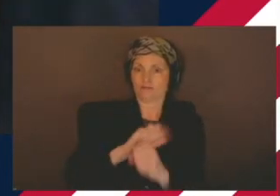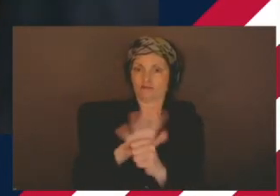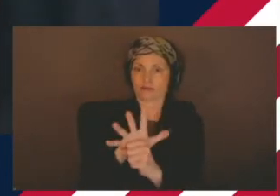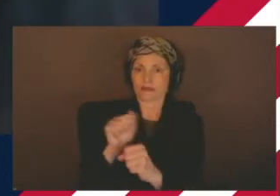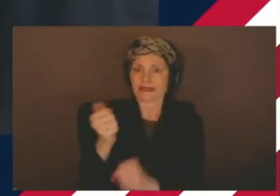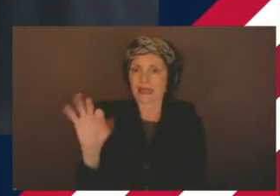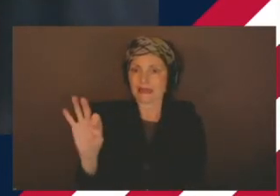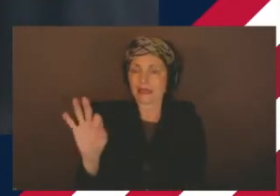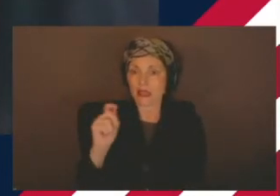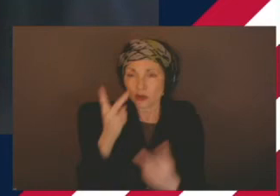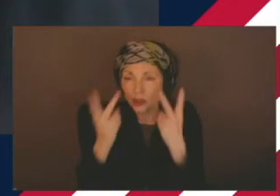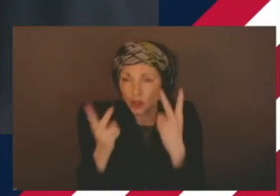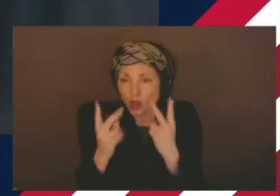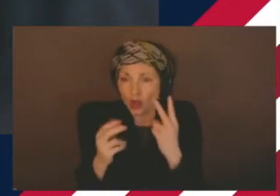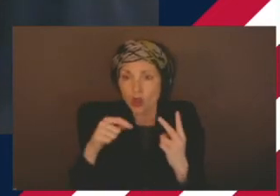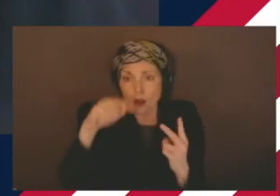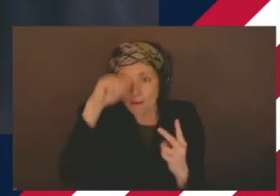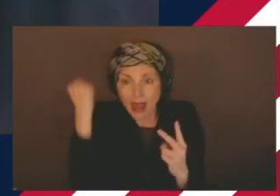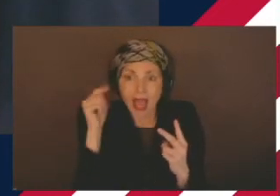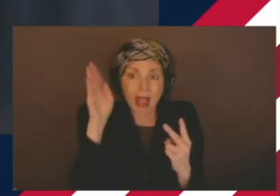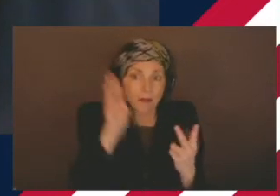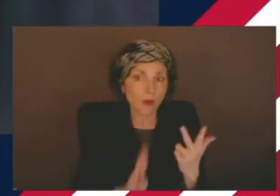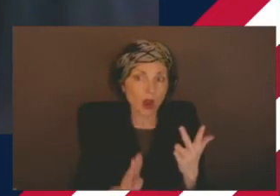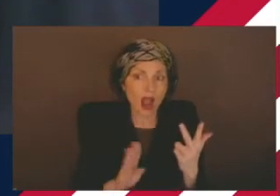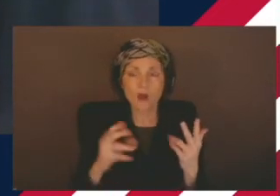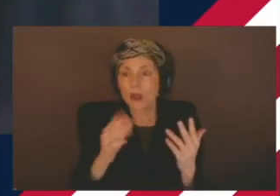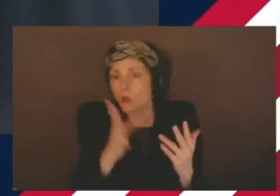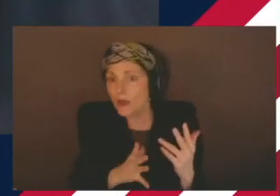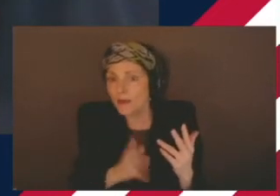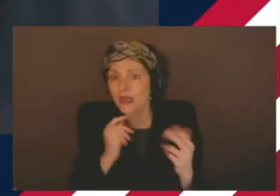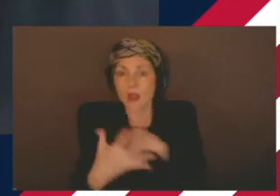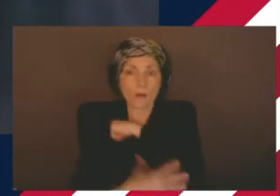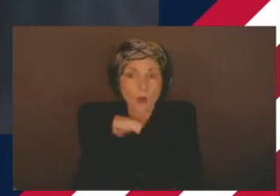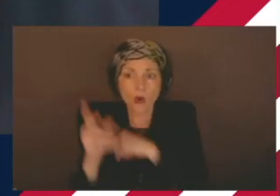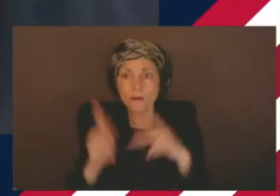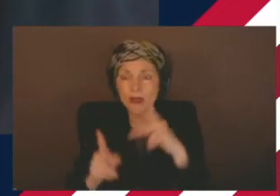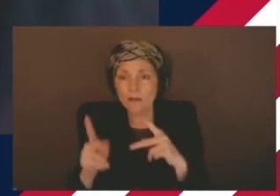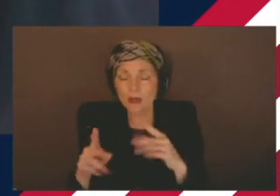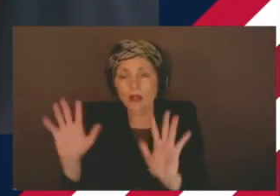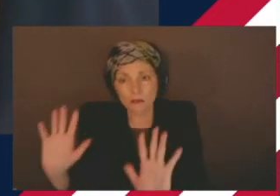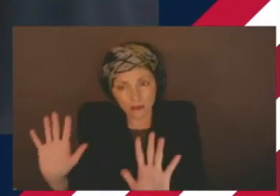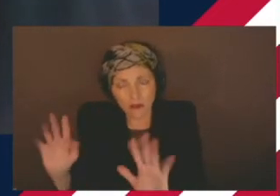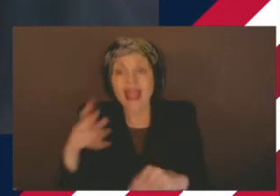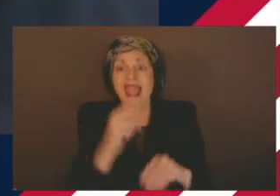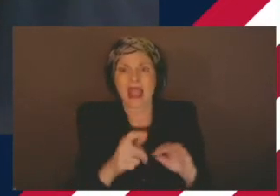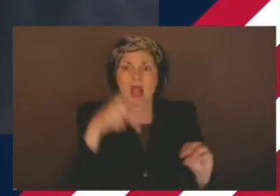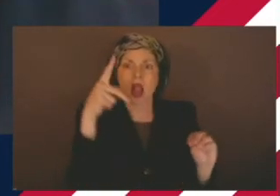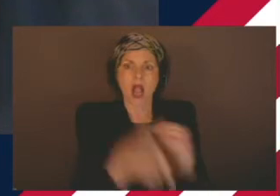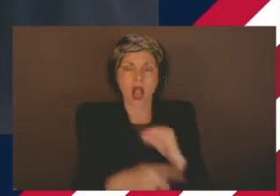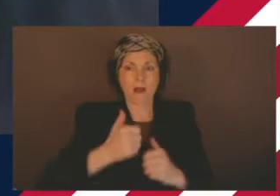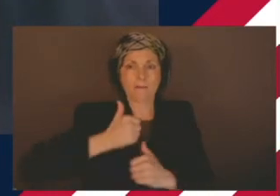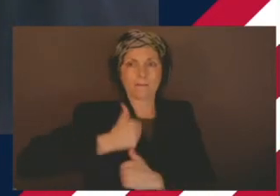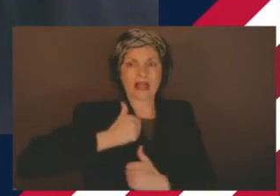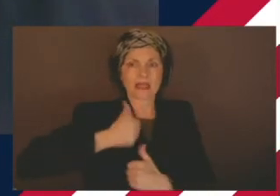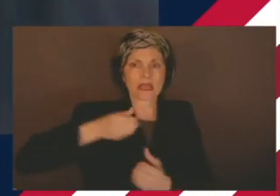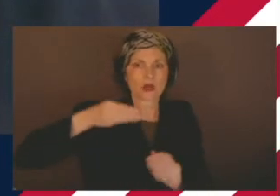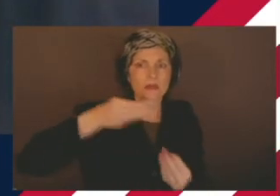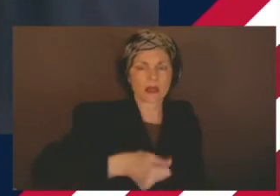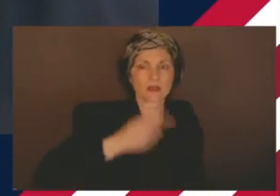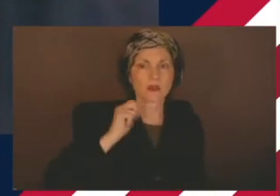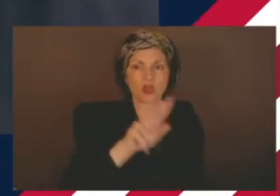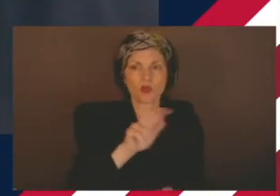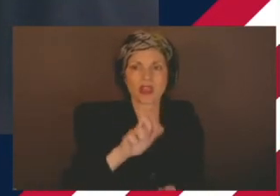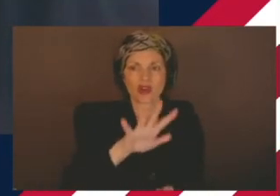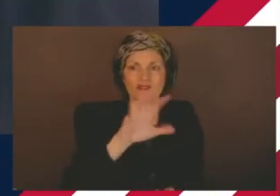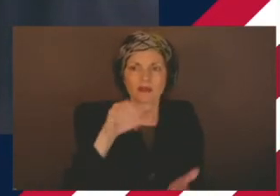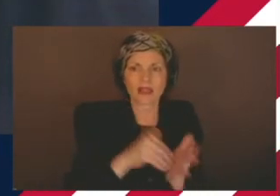and poor communities. And we must cut military spending by $350 billion, demilitarize our communities,